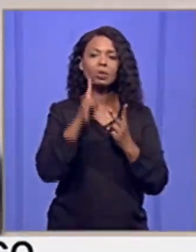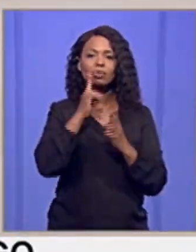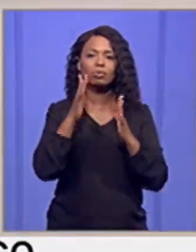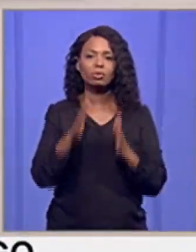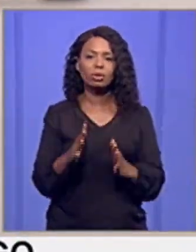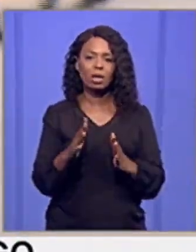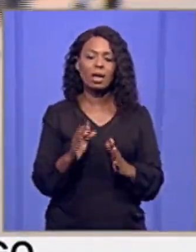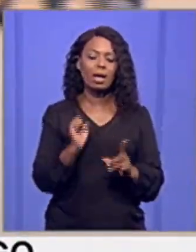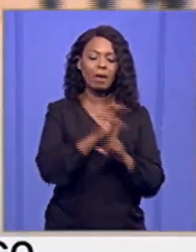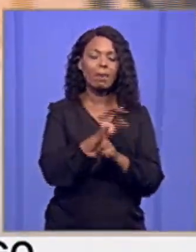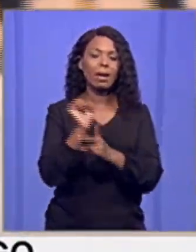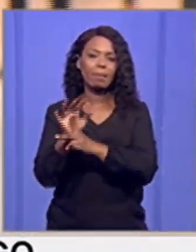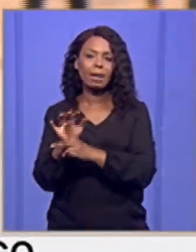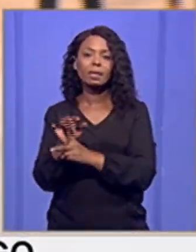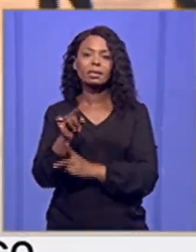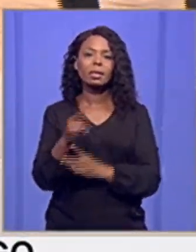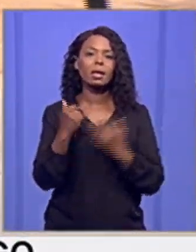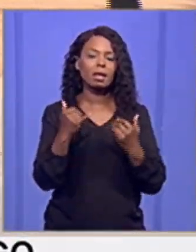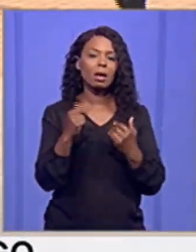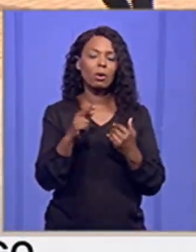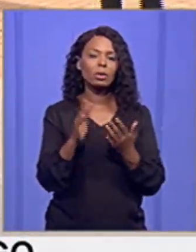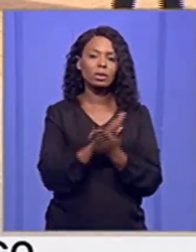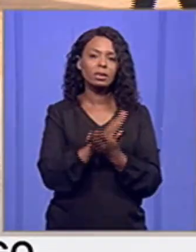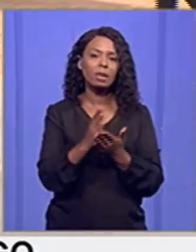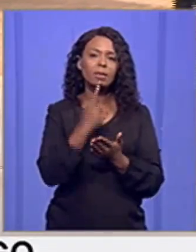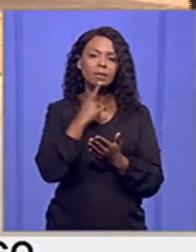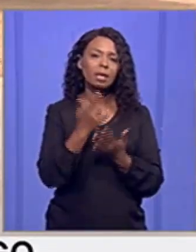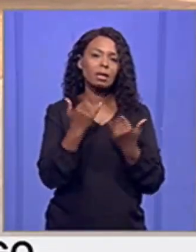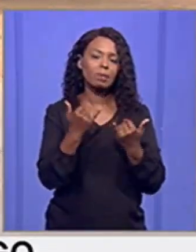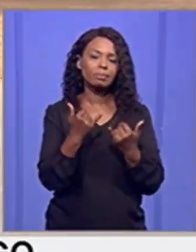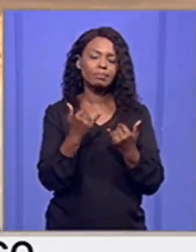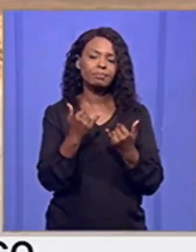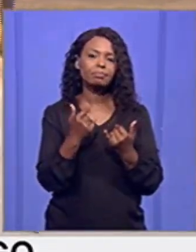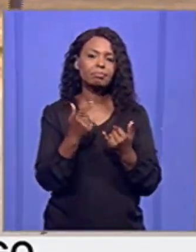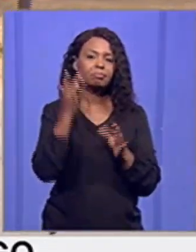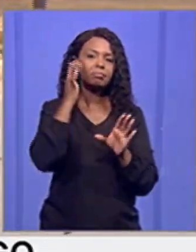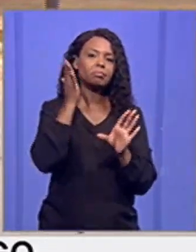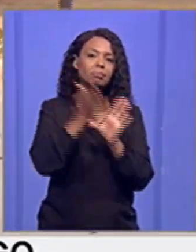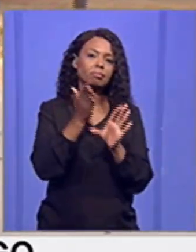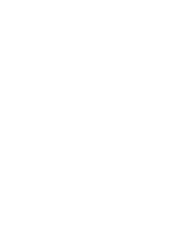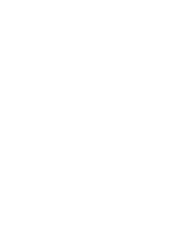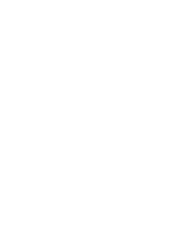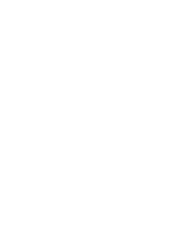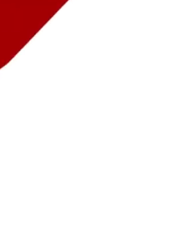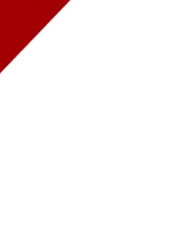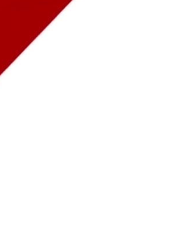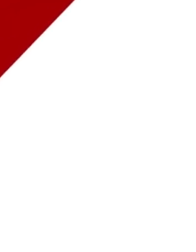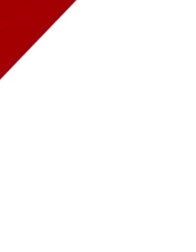di amilego ka masetlapelo a ba abetšwe ditirelo tša go thulwa maikutlo.